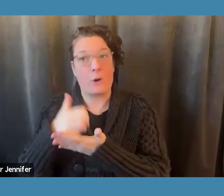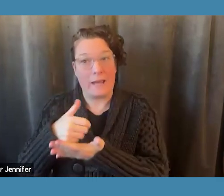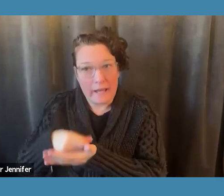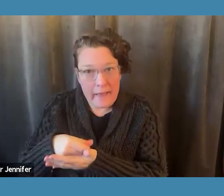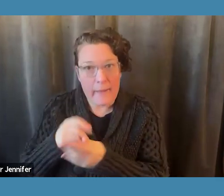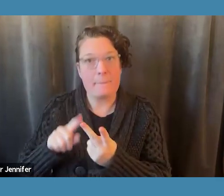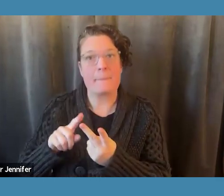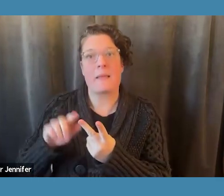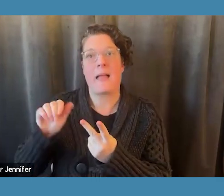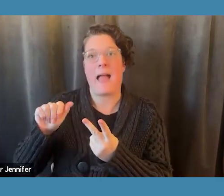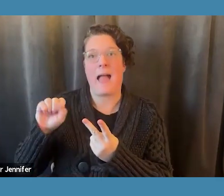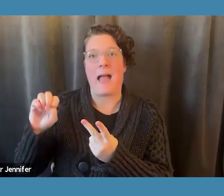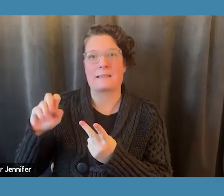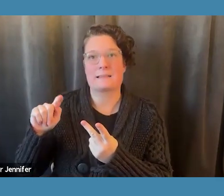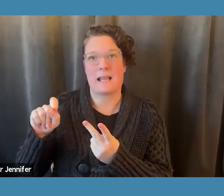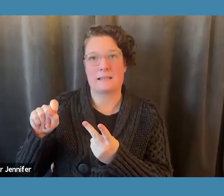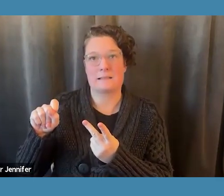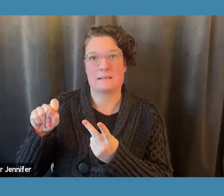categories.